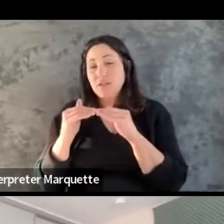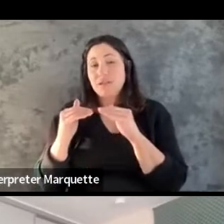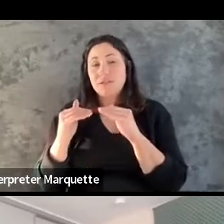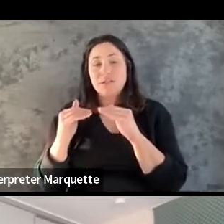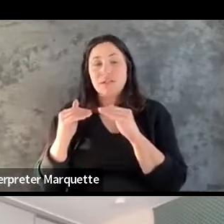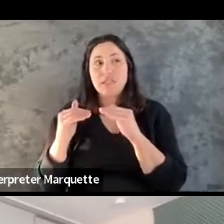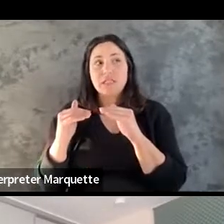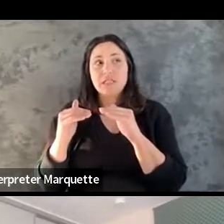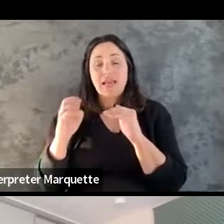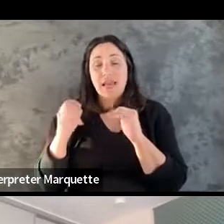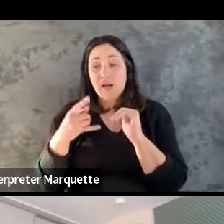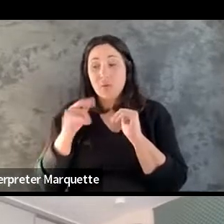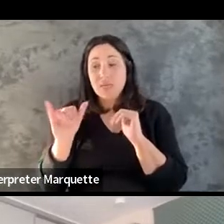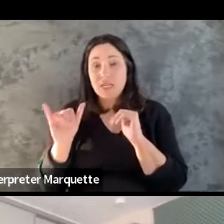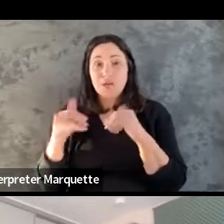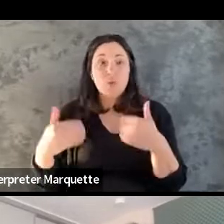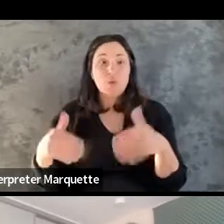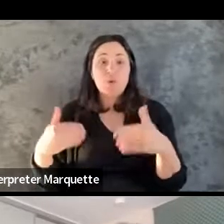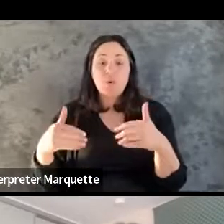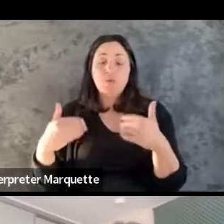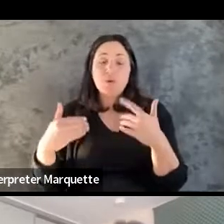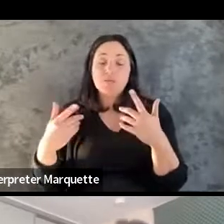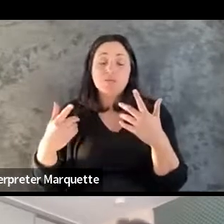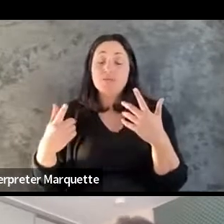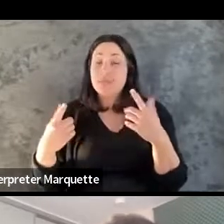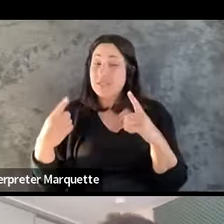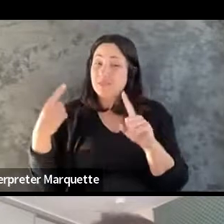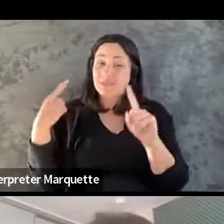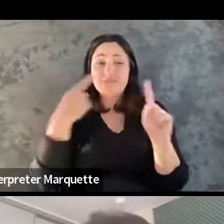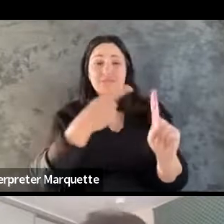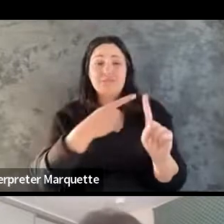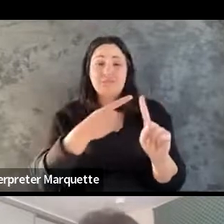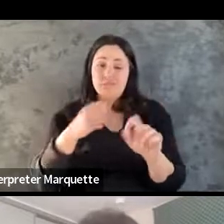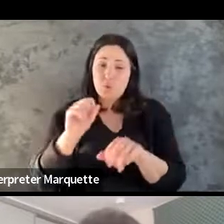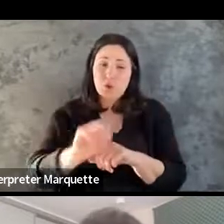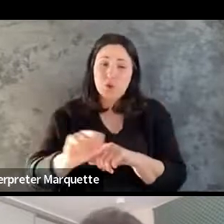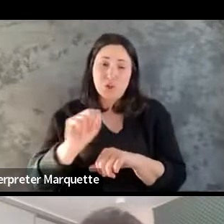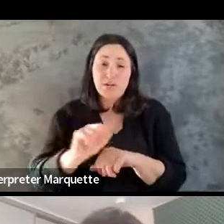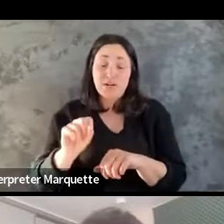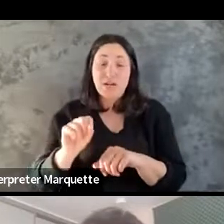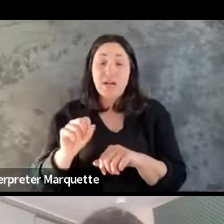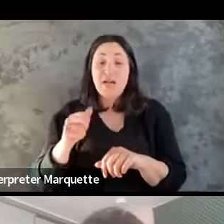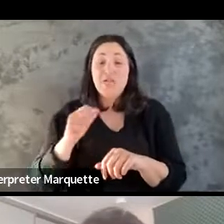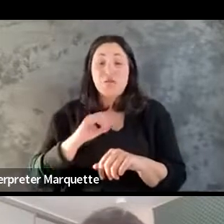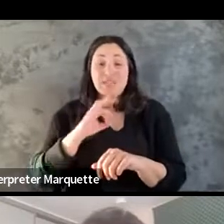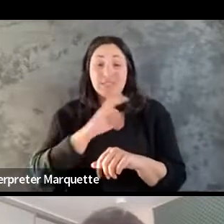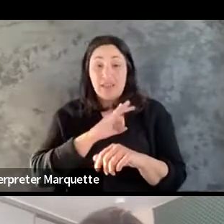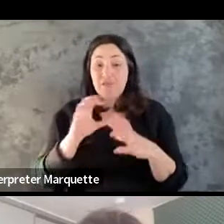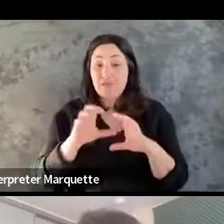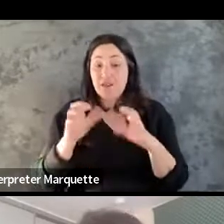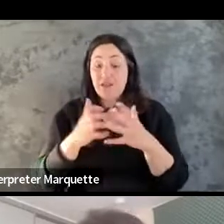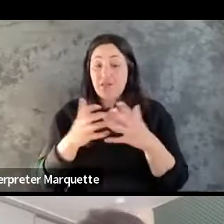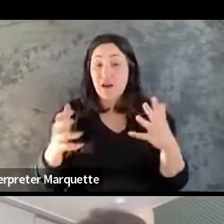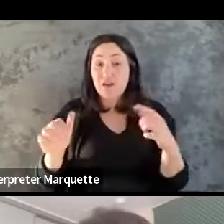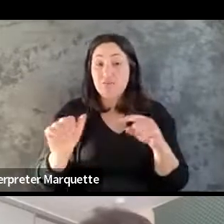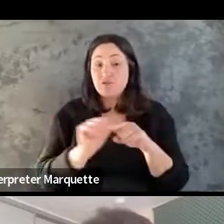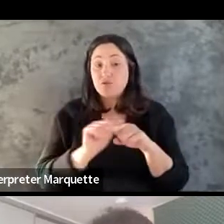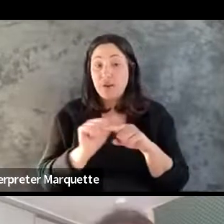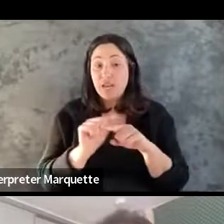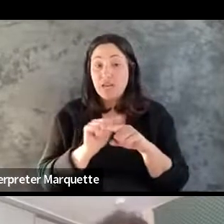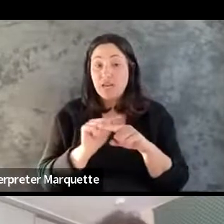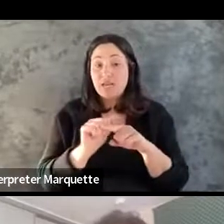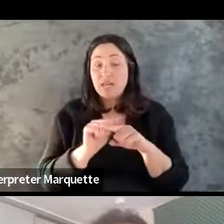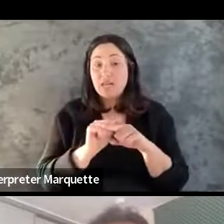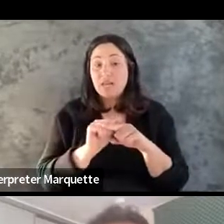continuously work on. And I can tell you, as a staff, we undertook a lot of training with an organization